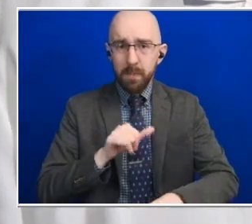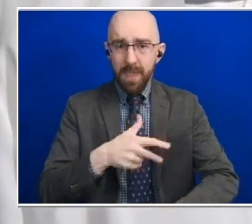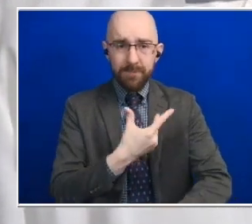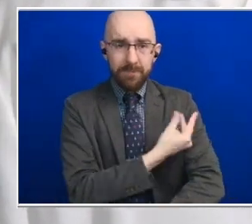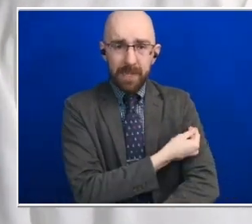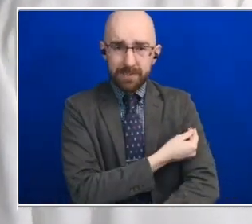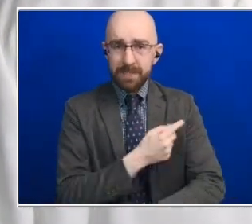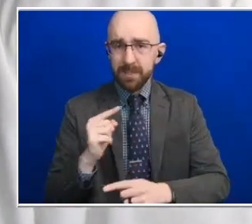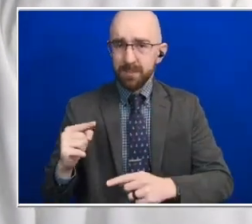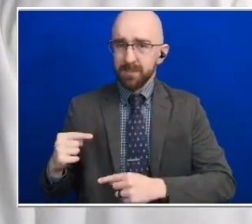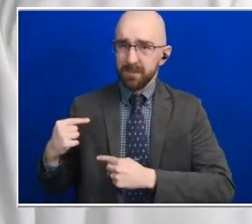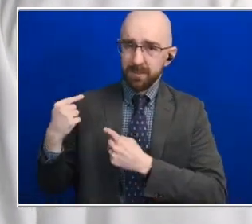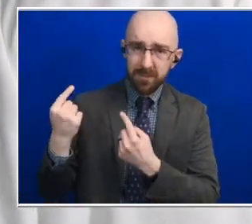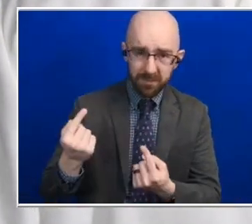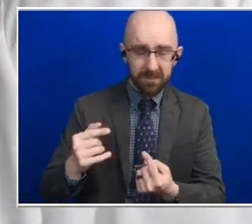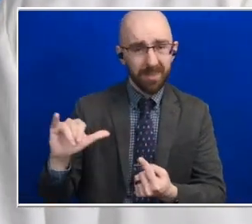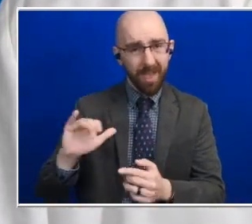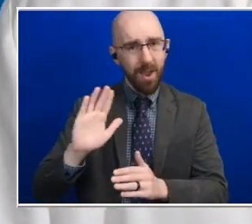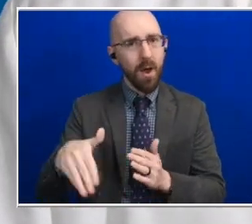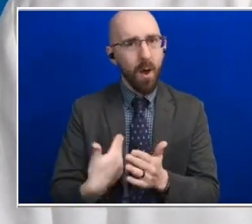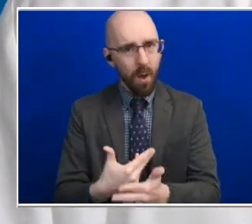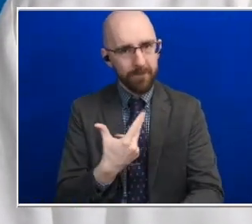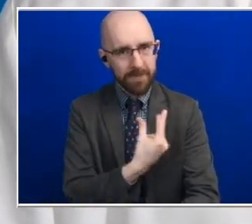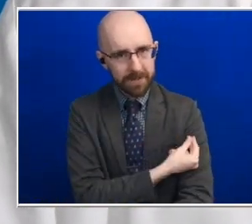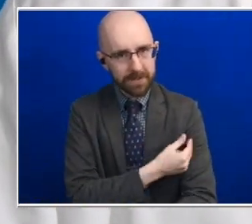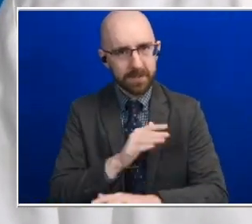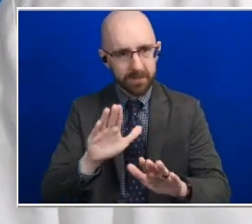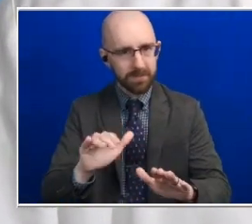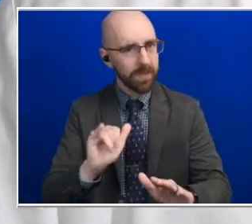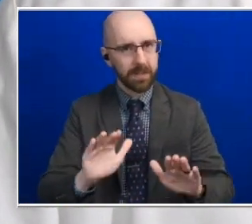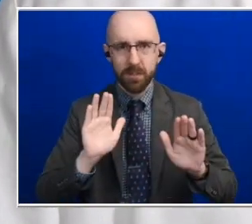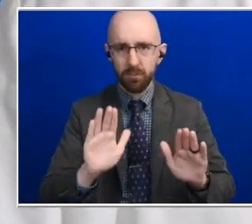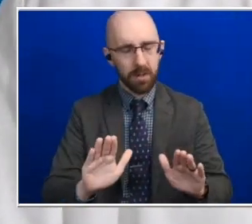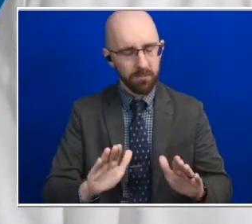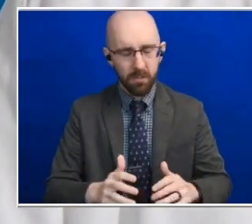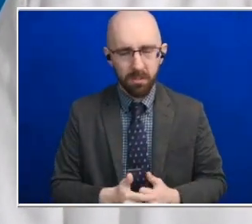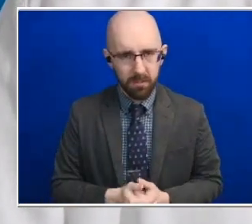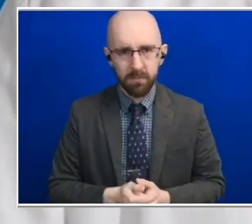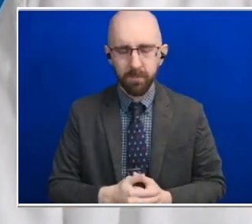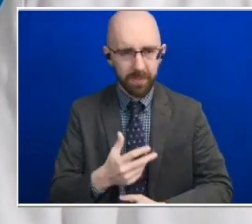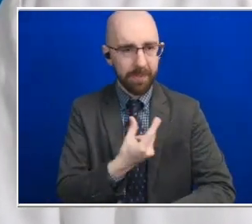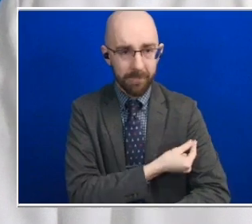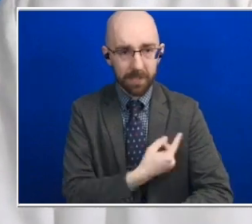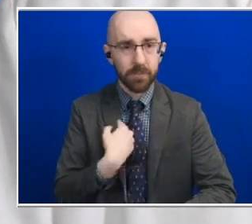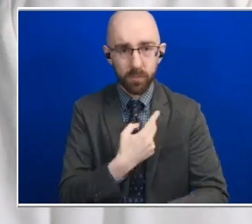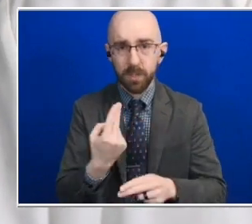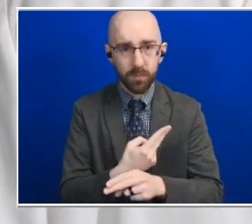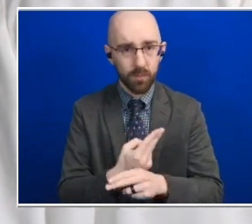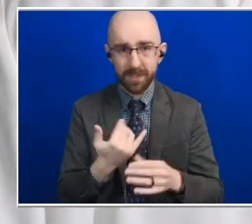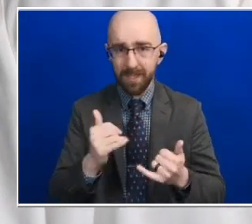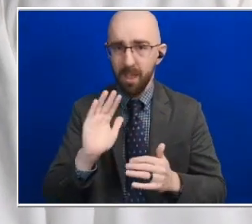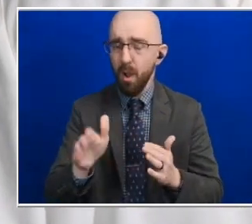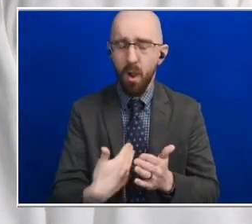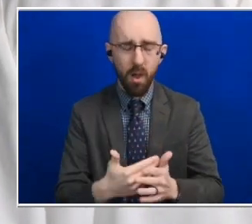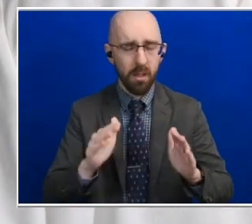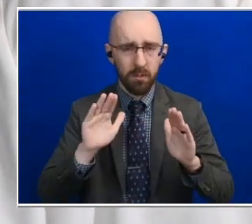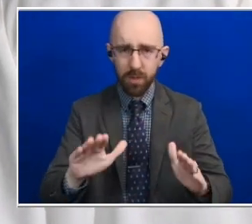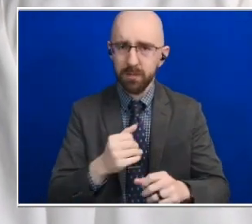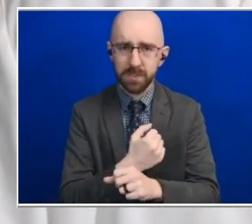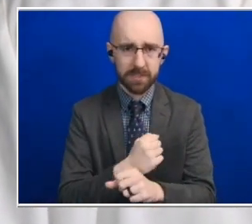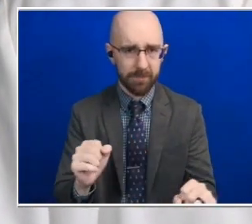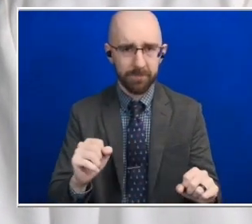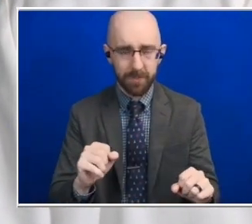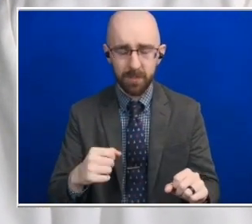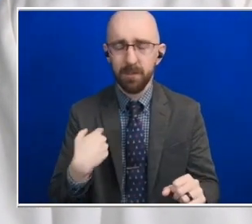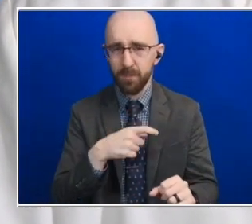like all vaccines, it is incredible. Yeah. The vaccines we use today, they're all incredibly safe. Absolutely. And I think we have to acknowledge